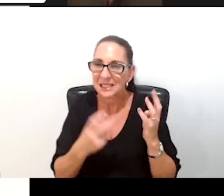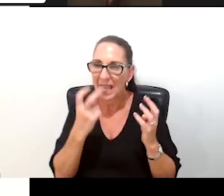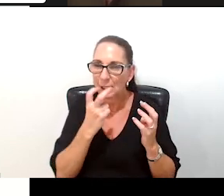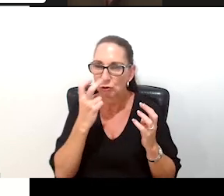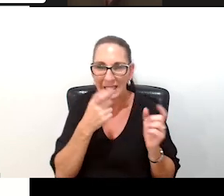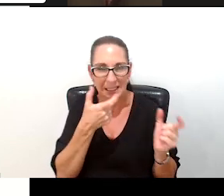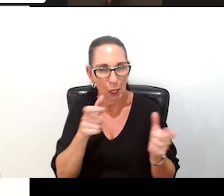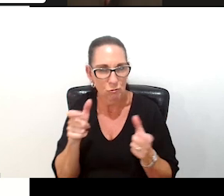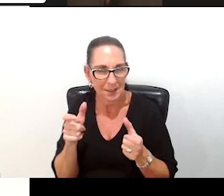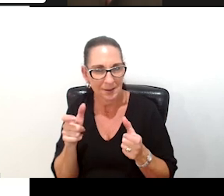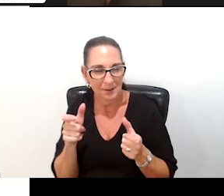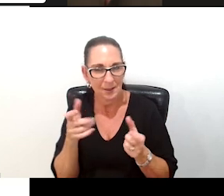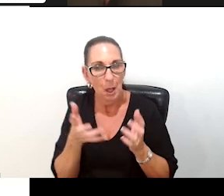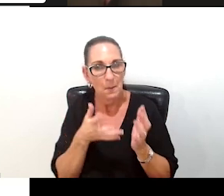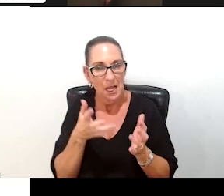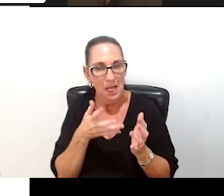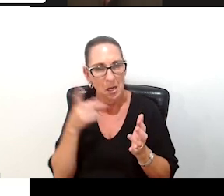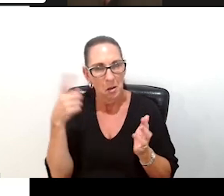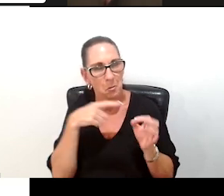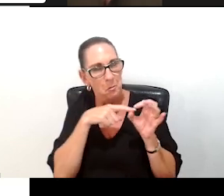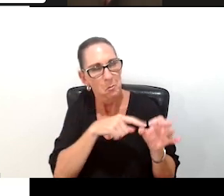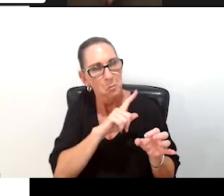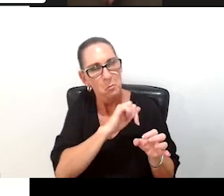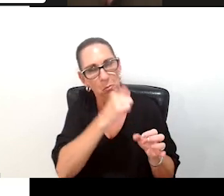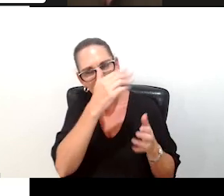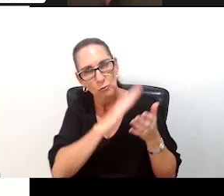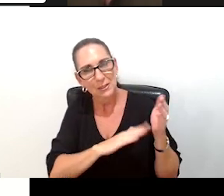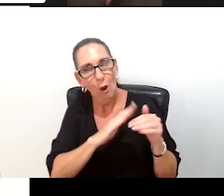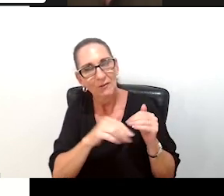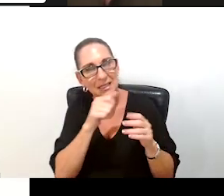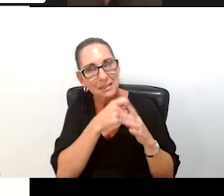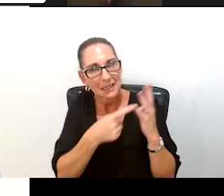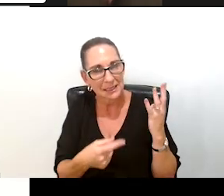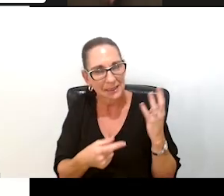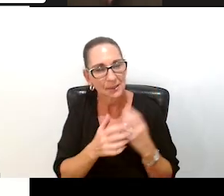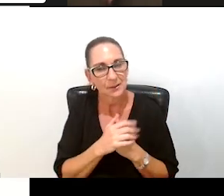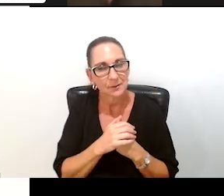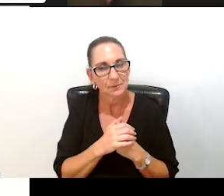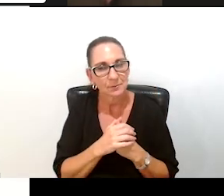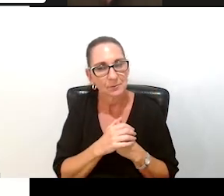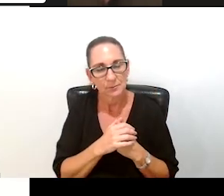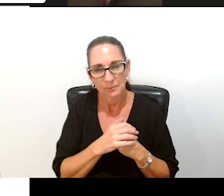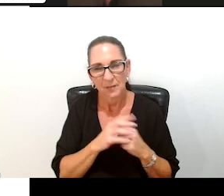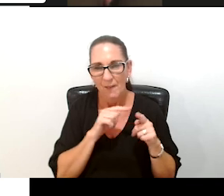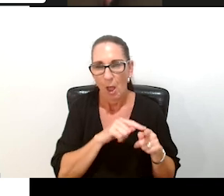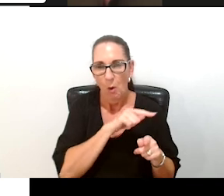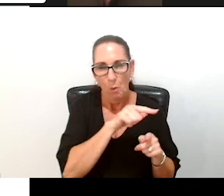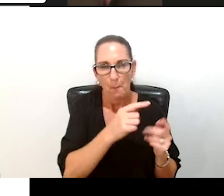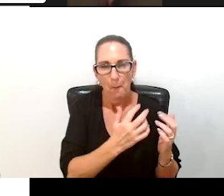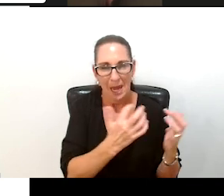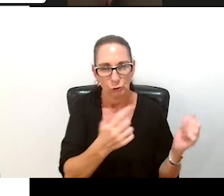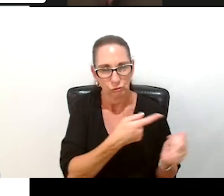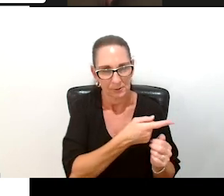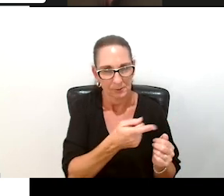are asked about their experience of disability at the population level, and